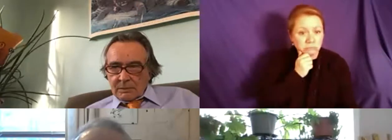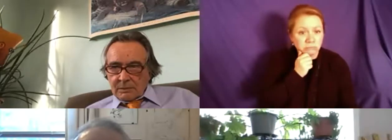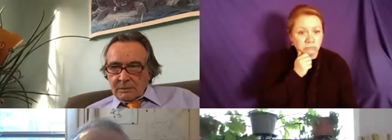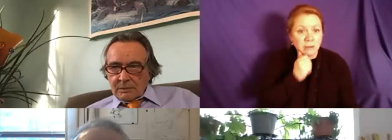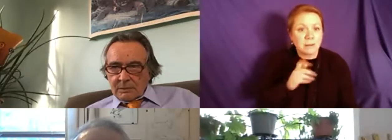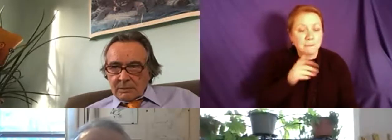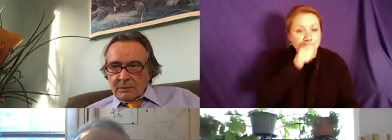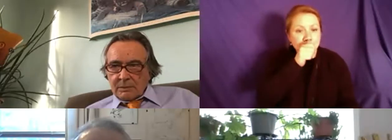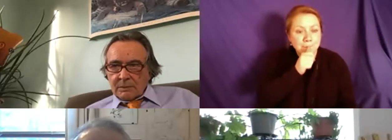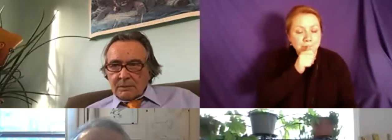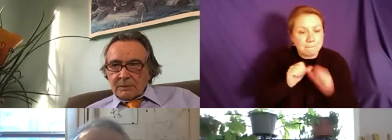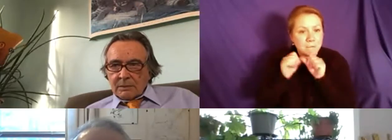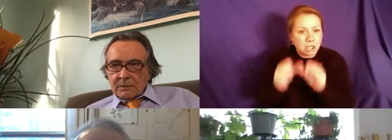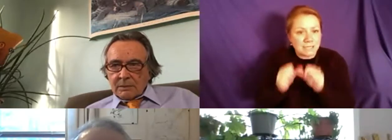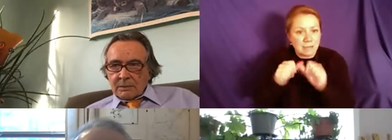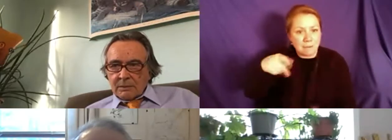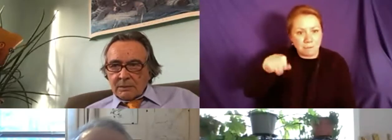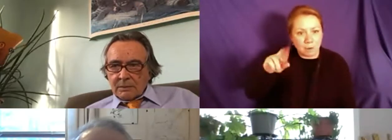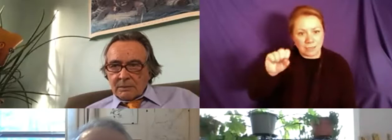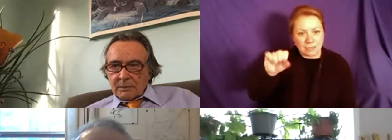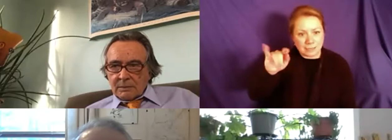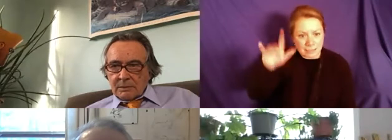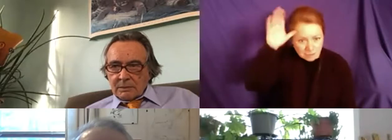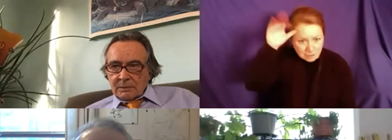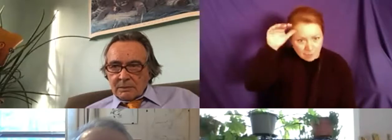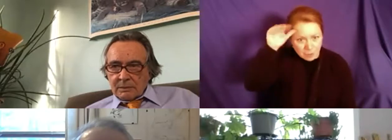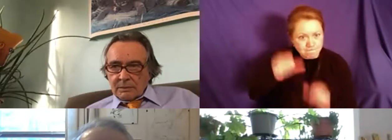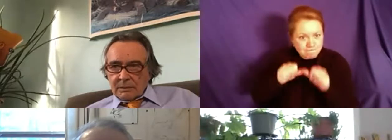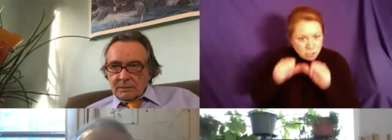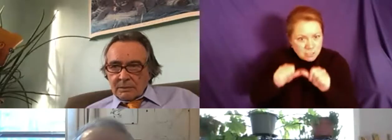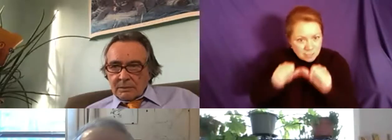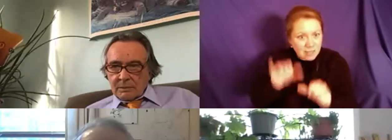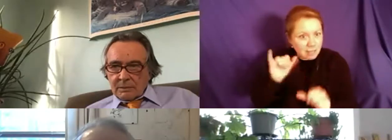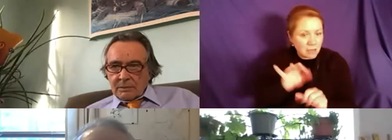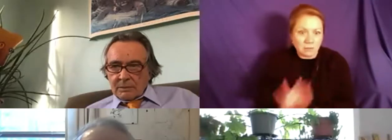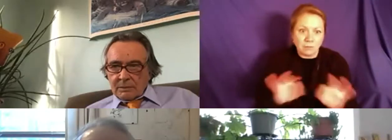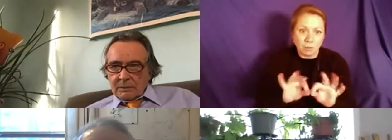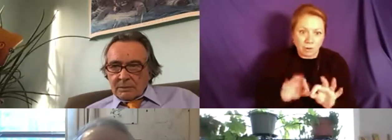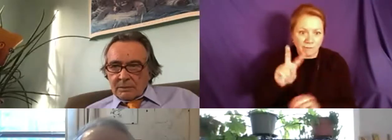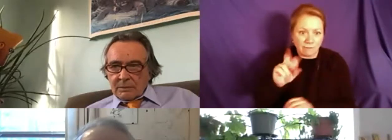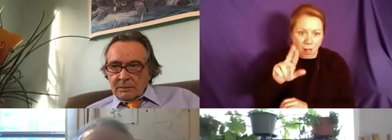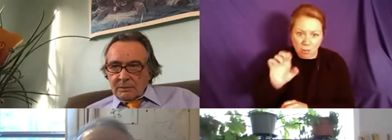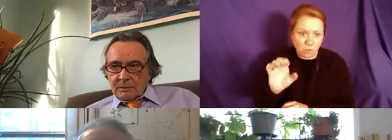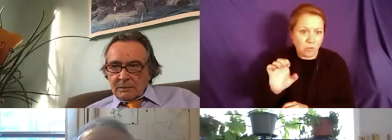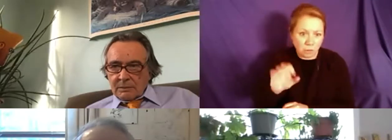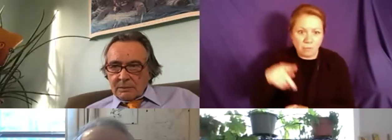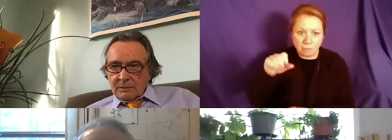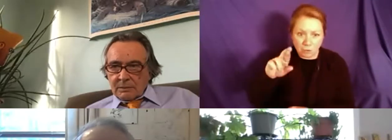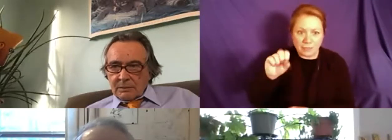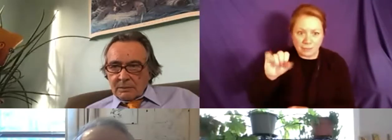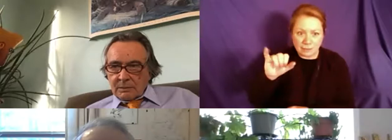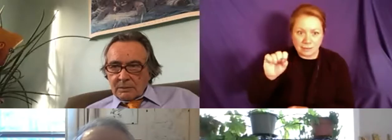persistence, you know, I think that's one of the key values that, you know, we